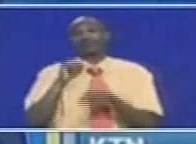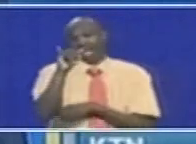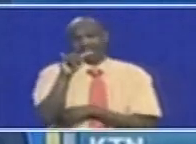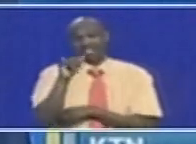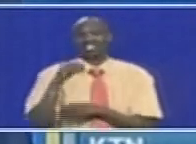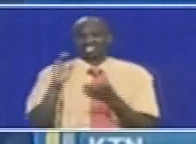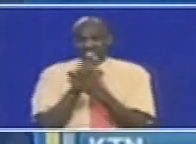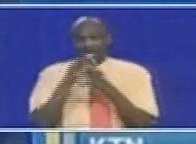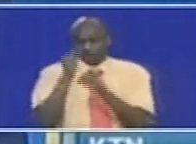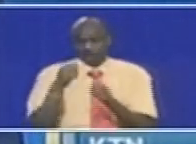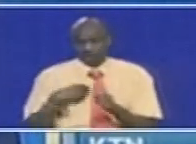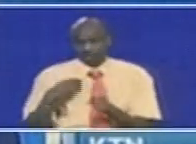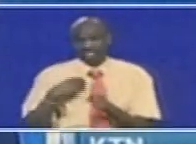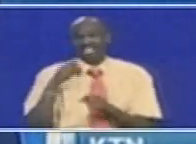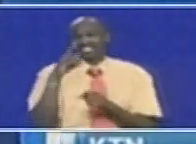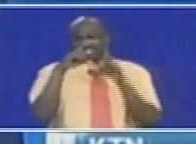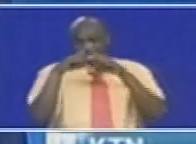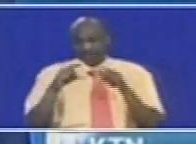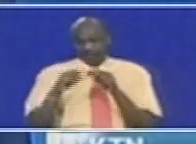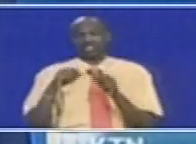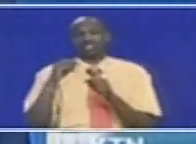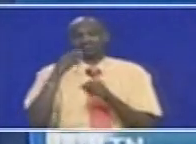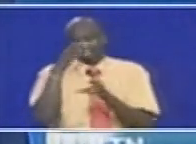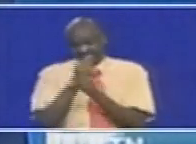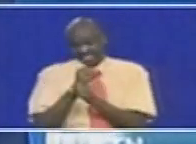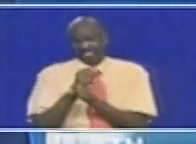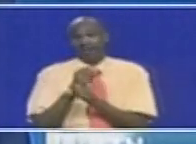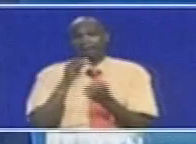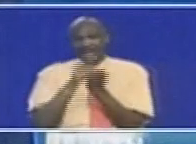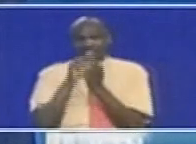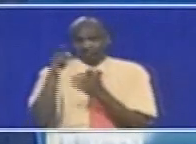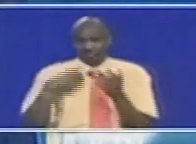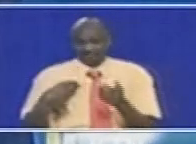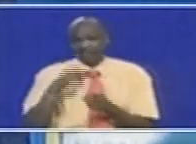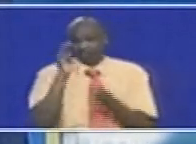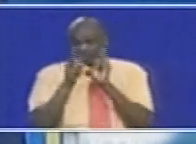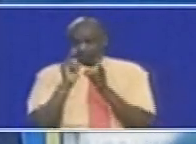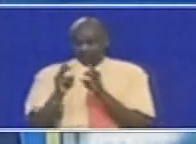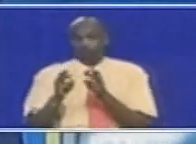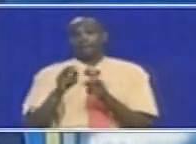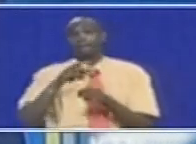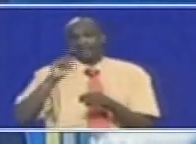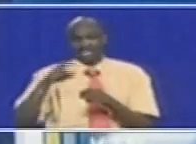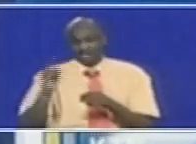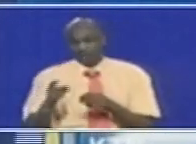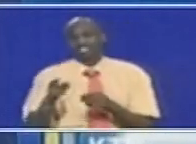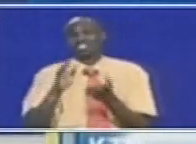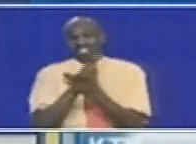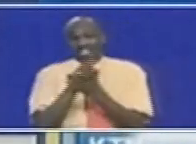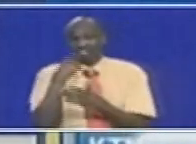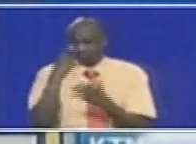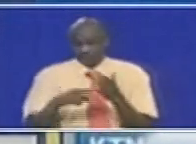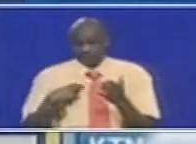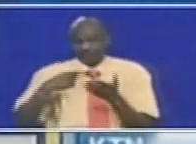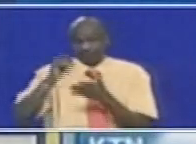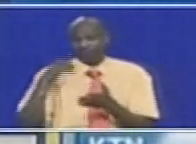Shareholders of Diamond Trust Bank have given the lender a go-ahead on the intention to float 22 million shares in a rights issue, subject to approval